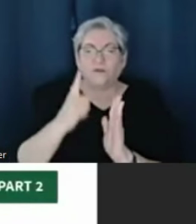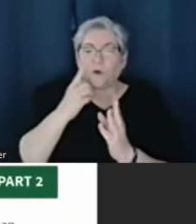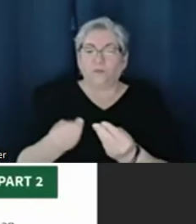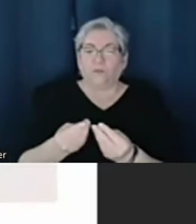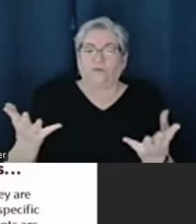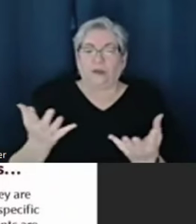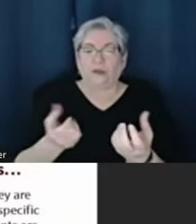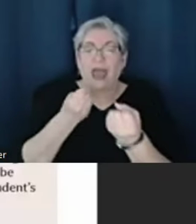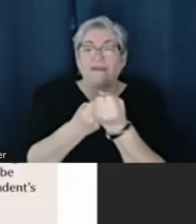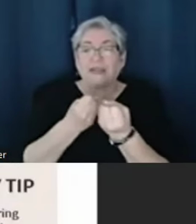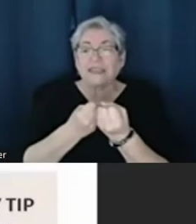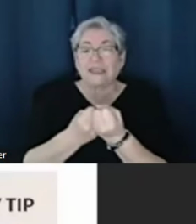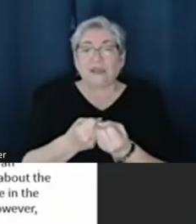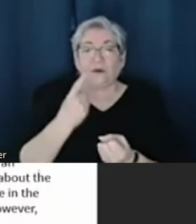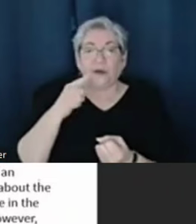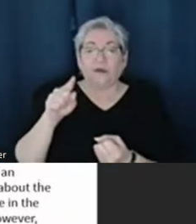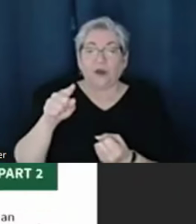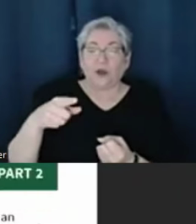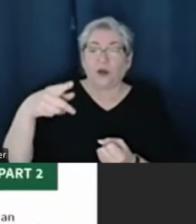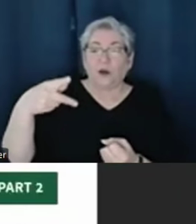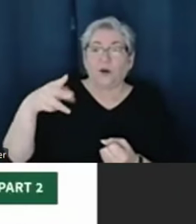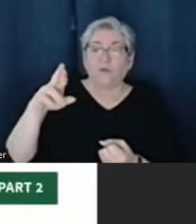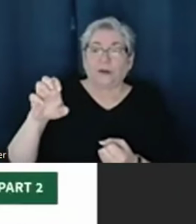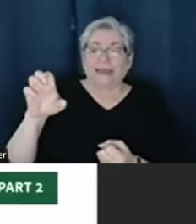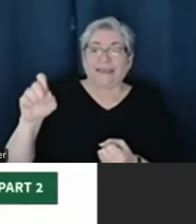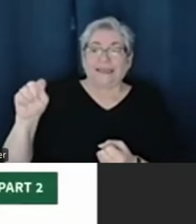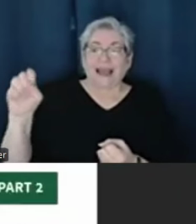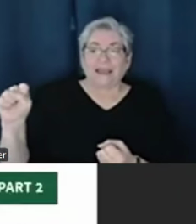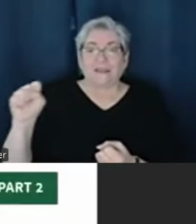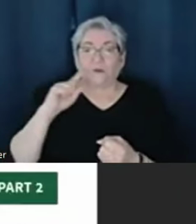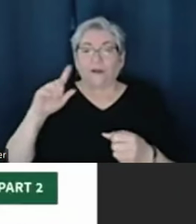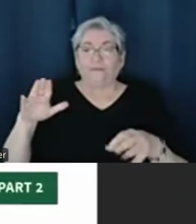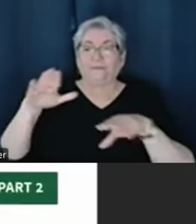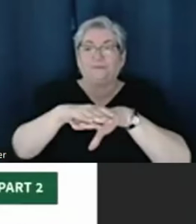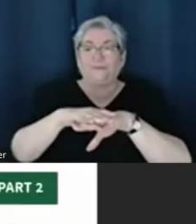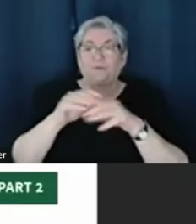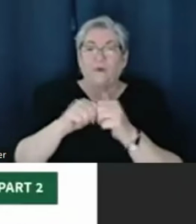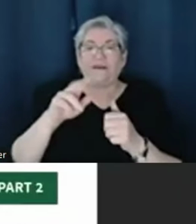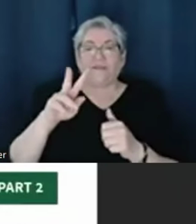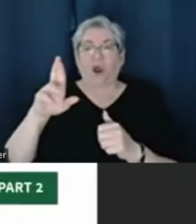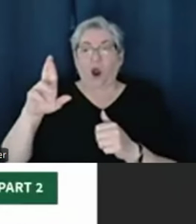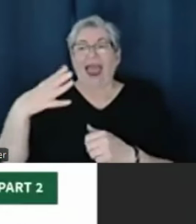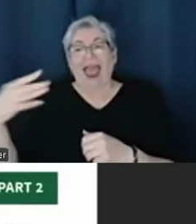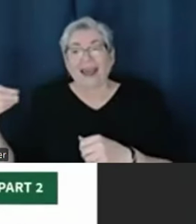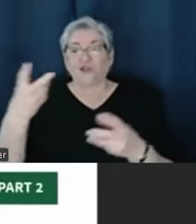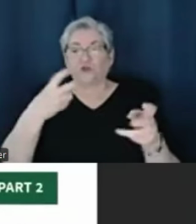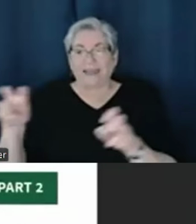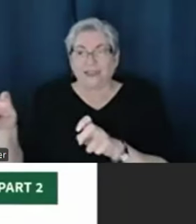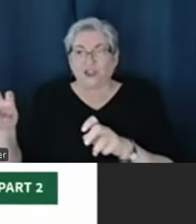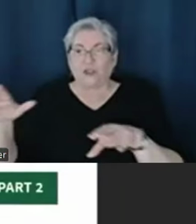this case, where pre-ETS crosses over, pre-ETS, VR, and transition crossover, depending